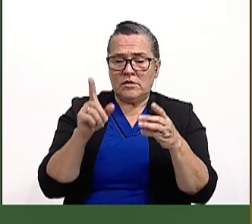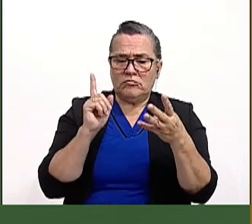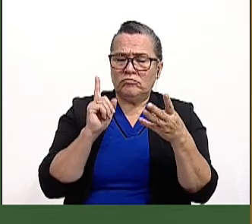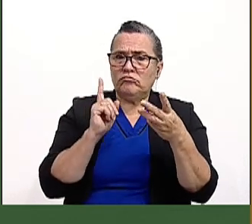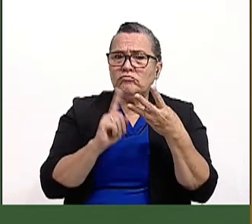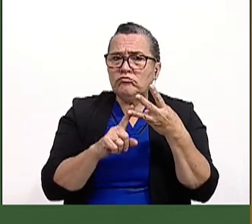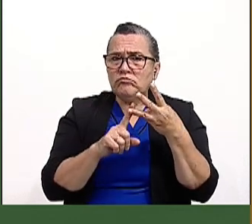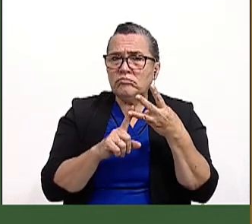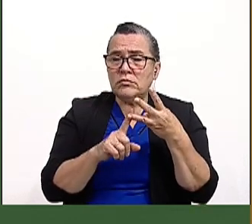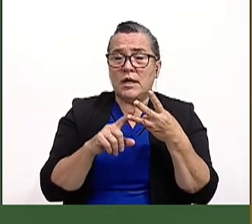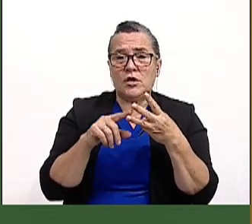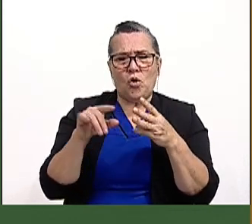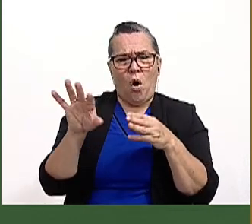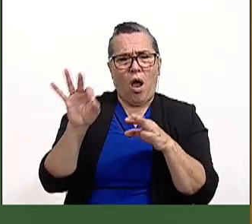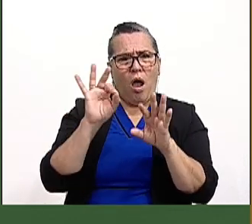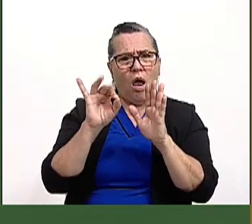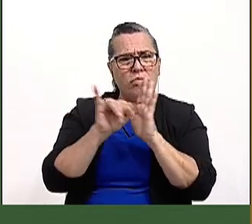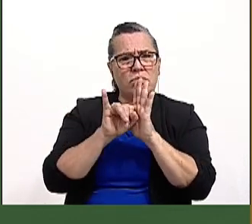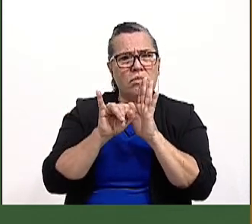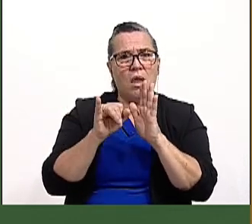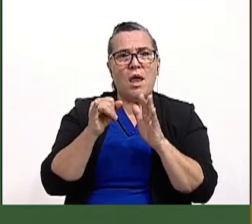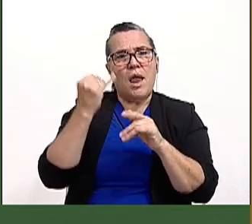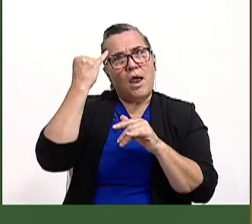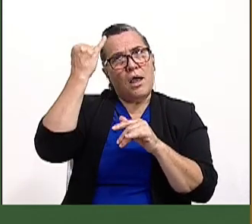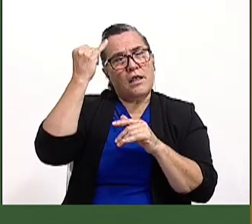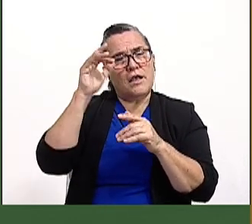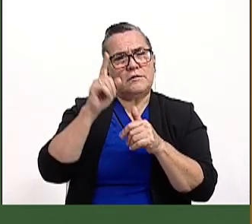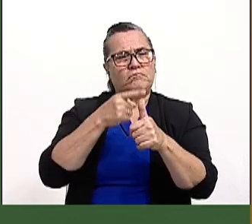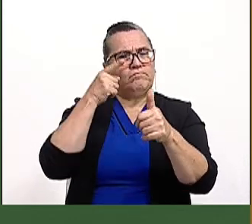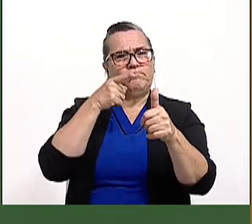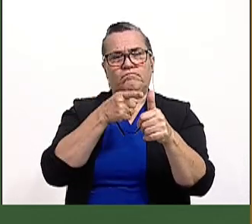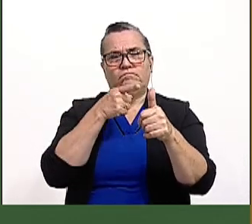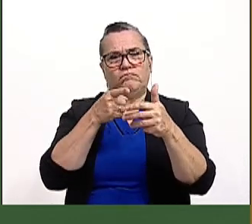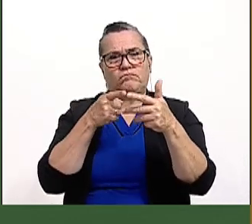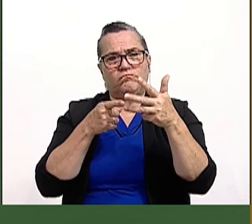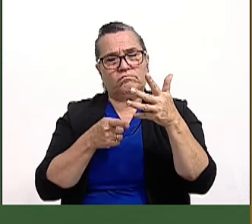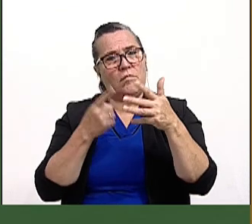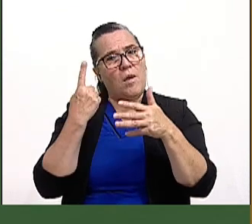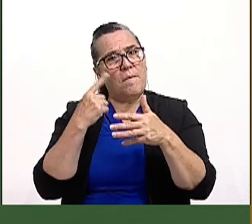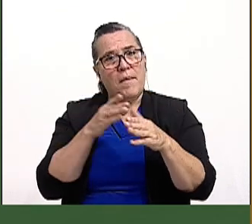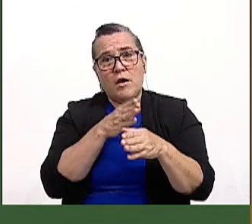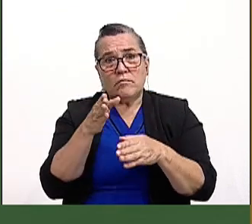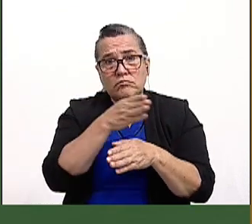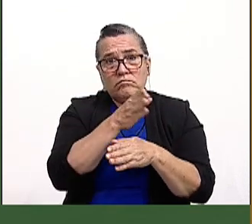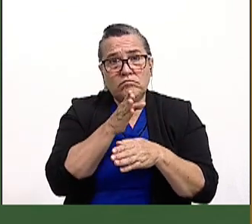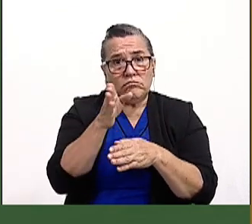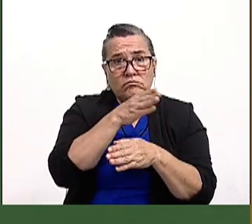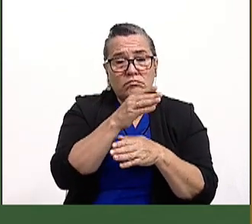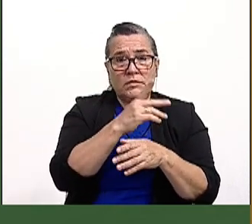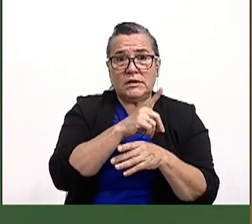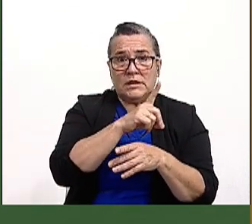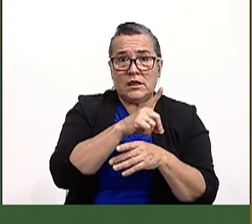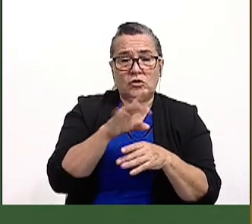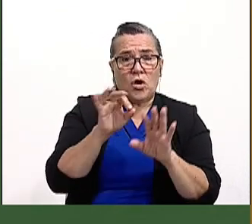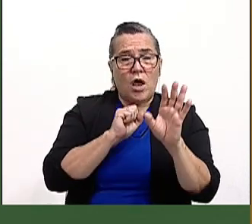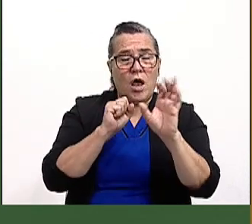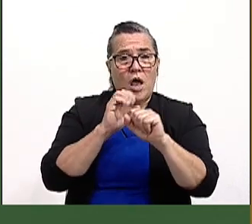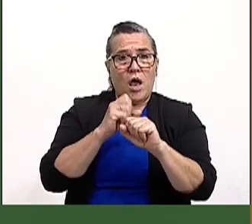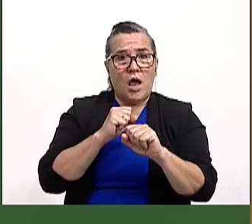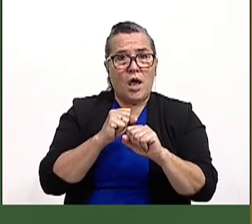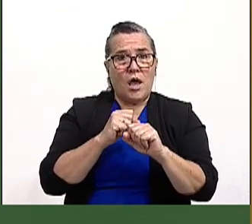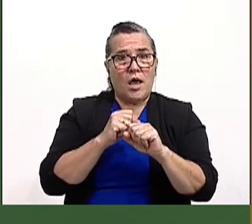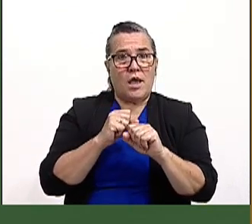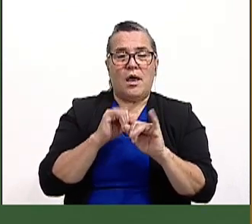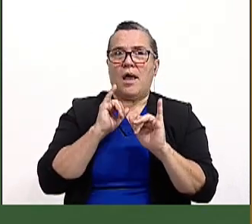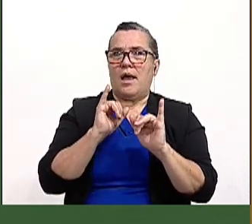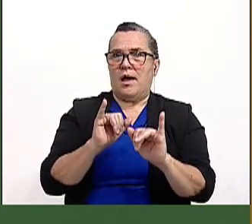Did I identify main ideas in a video about directions? Did I distinguish key details in a video about